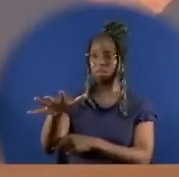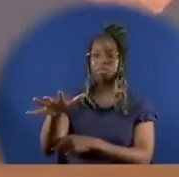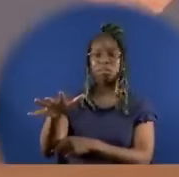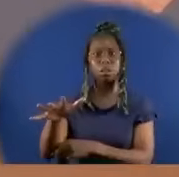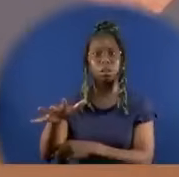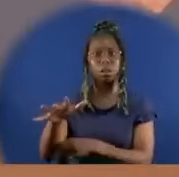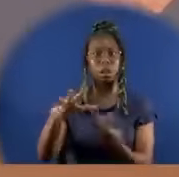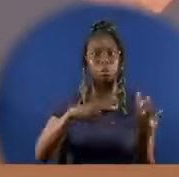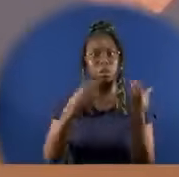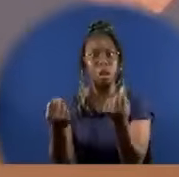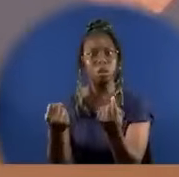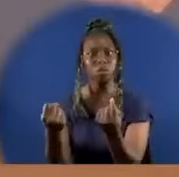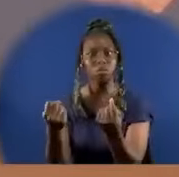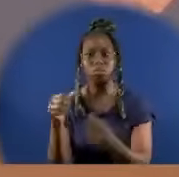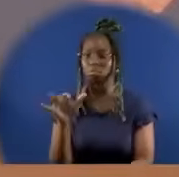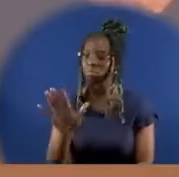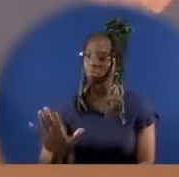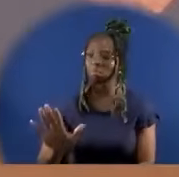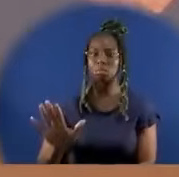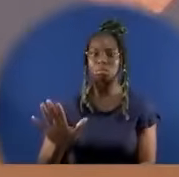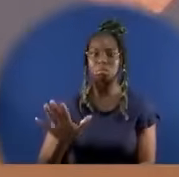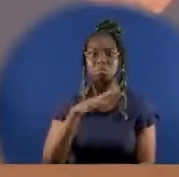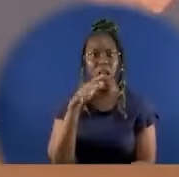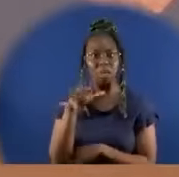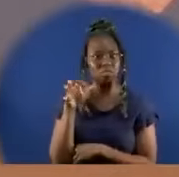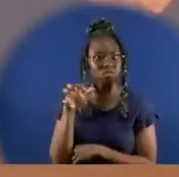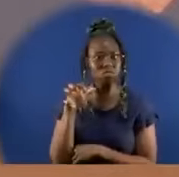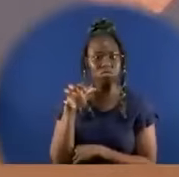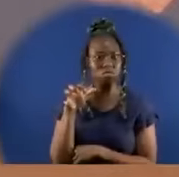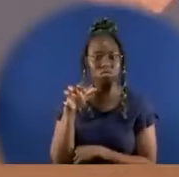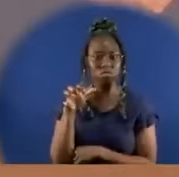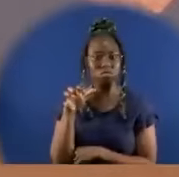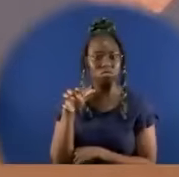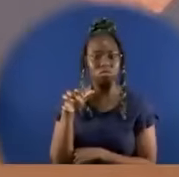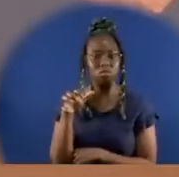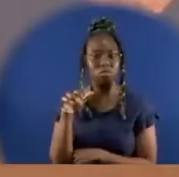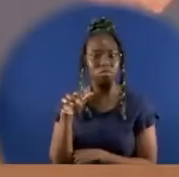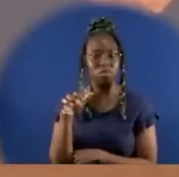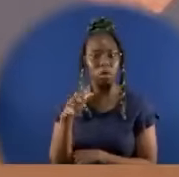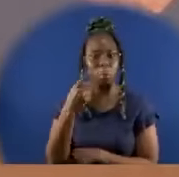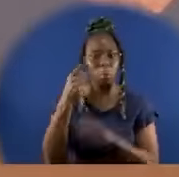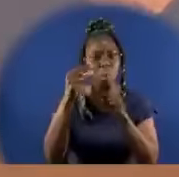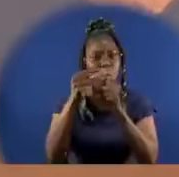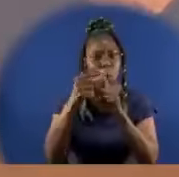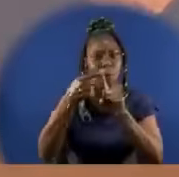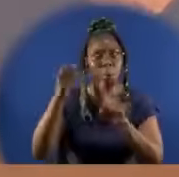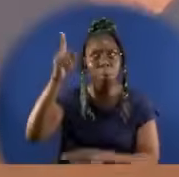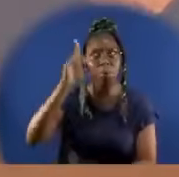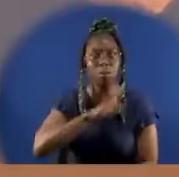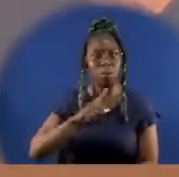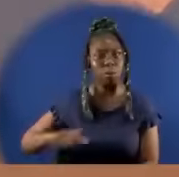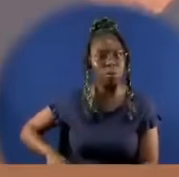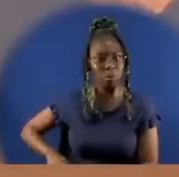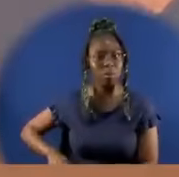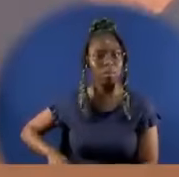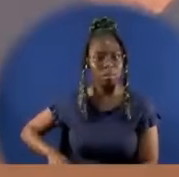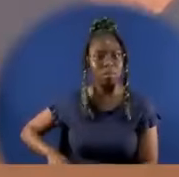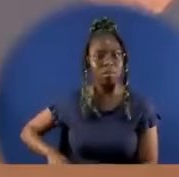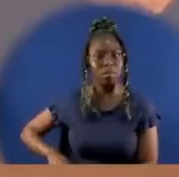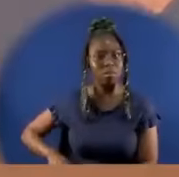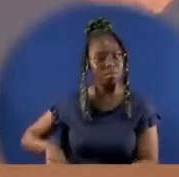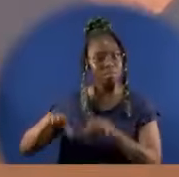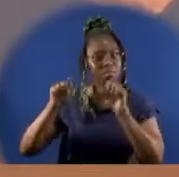restored. Because one word from the Lord. I said one word from the Lord